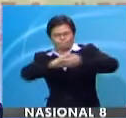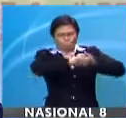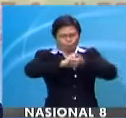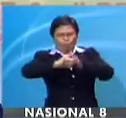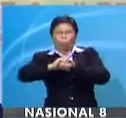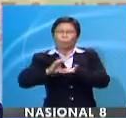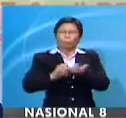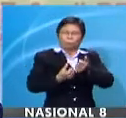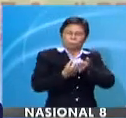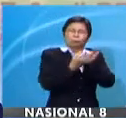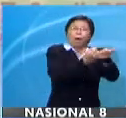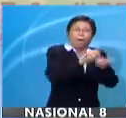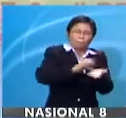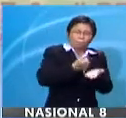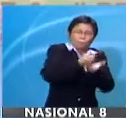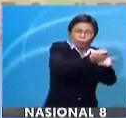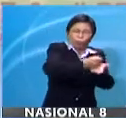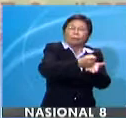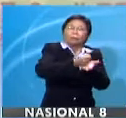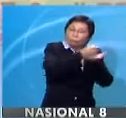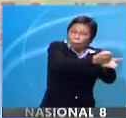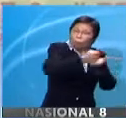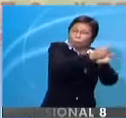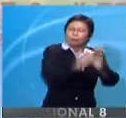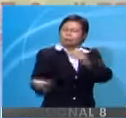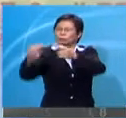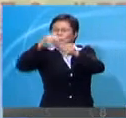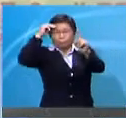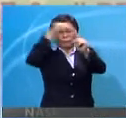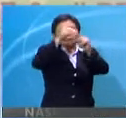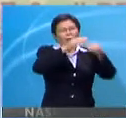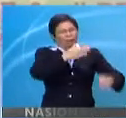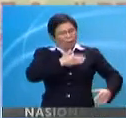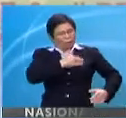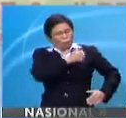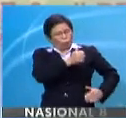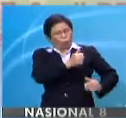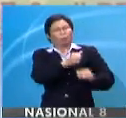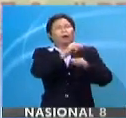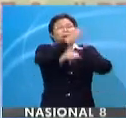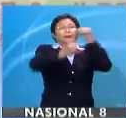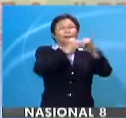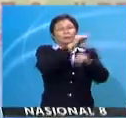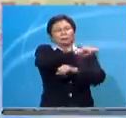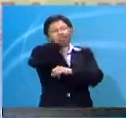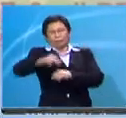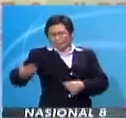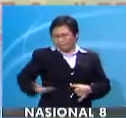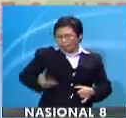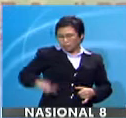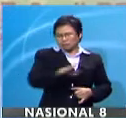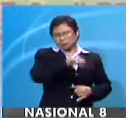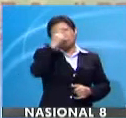untuk menghulurkan bantuan yang diperlukan dan menyertai misi kemanusiaan antarabangsa di Nepal, Bangladesh dan